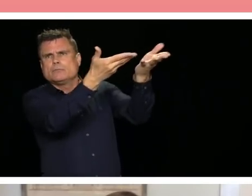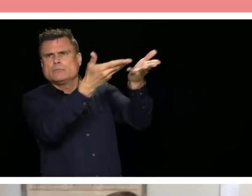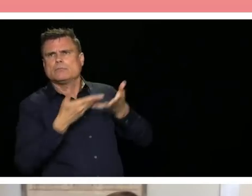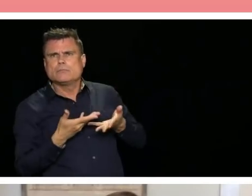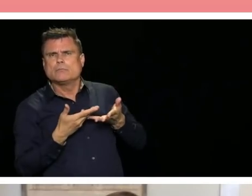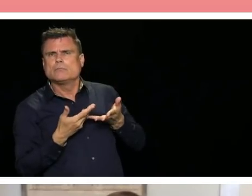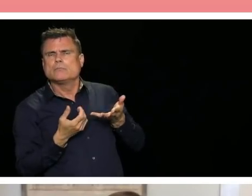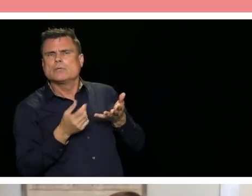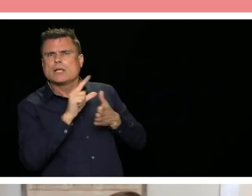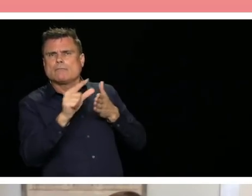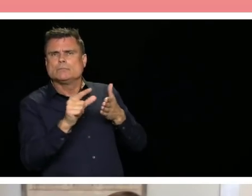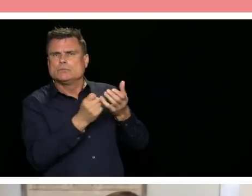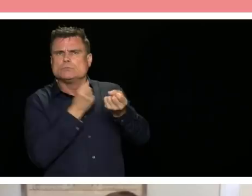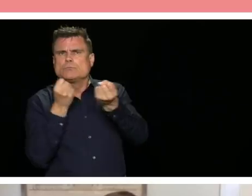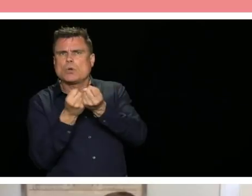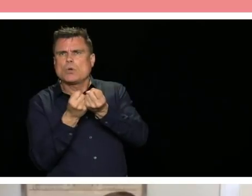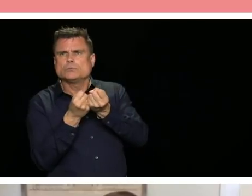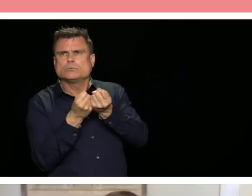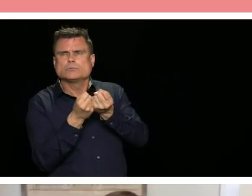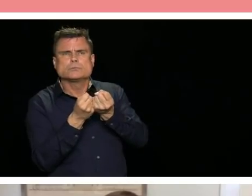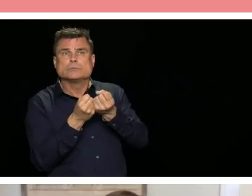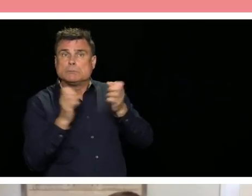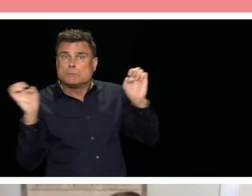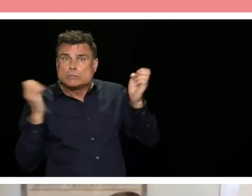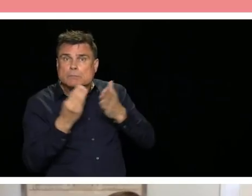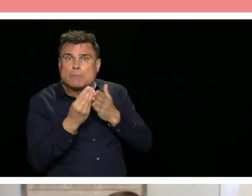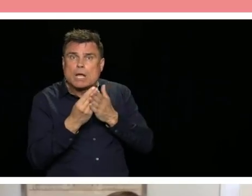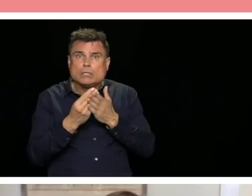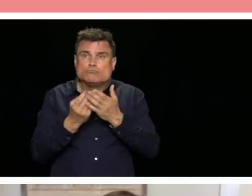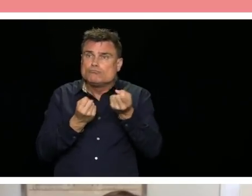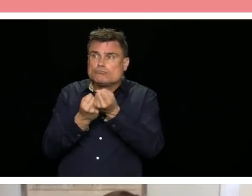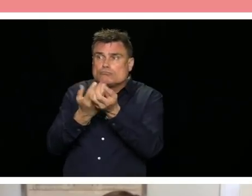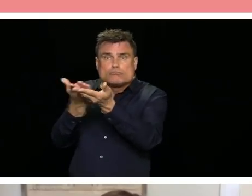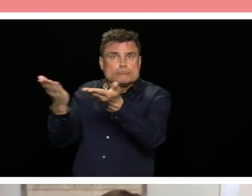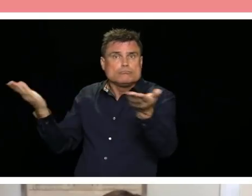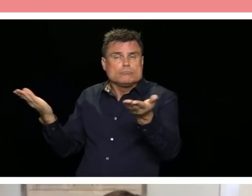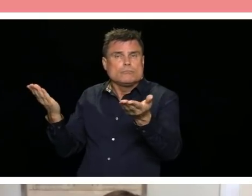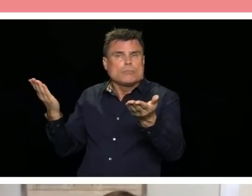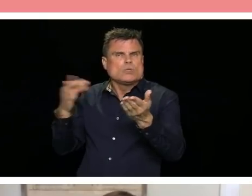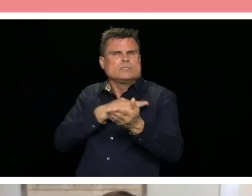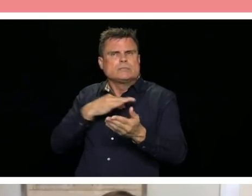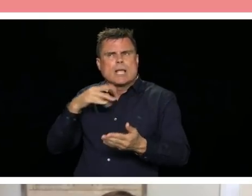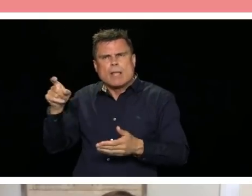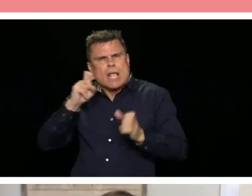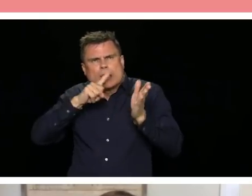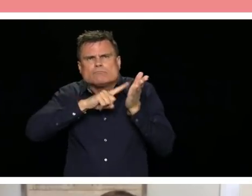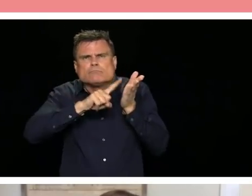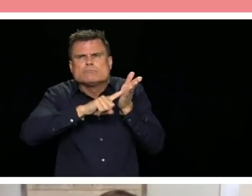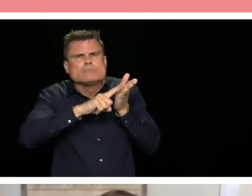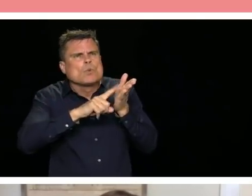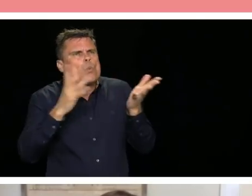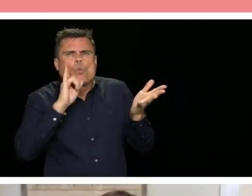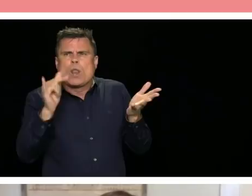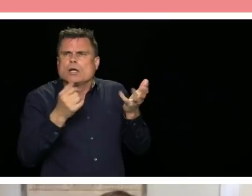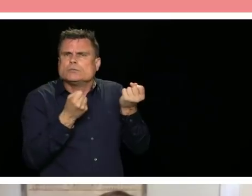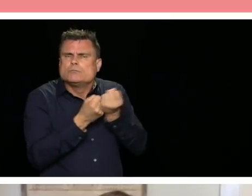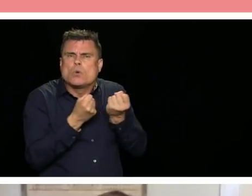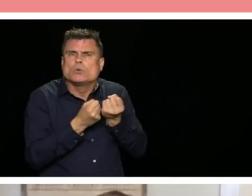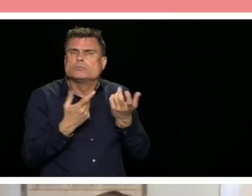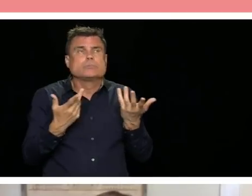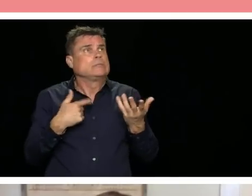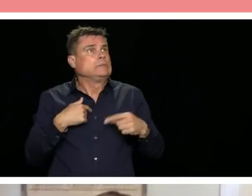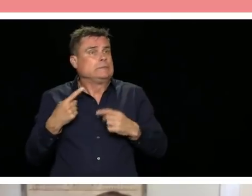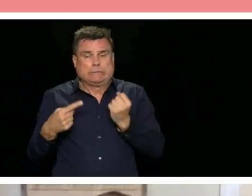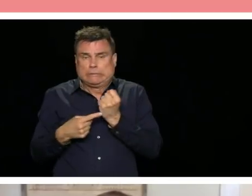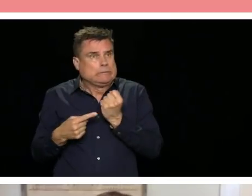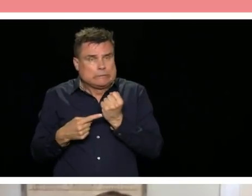to utilize that. There's other programs also to support your hydro bills, your rent. Contact your local MLA